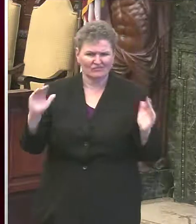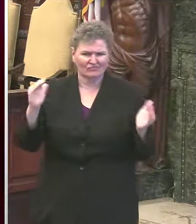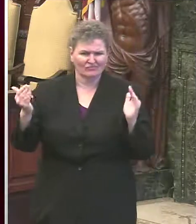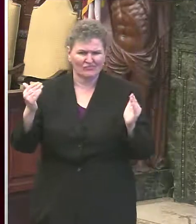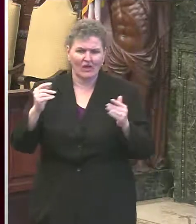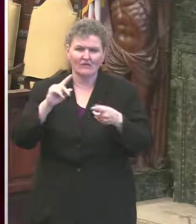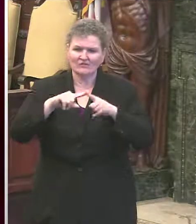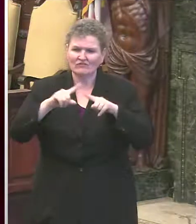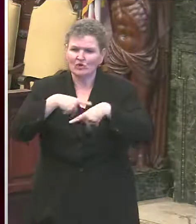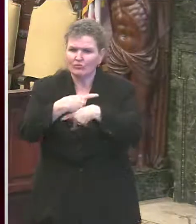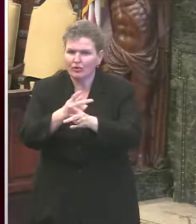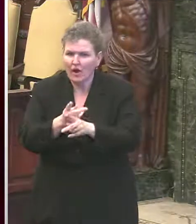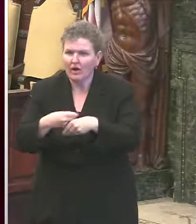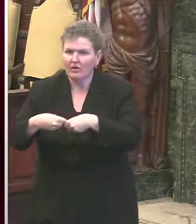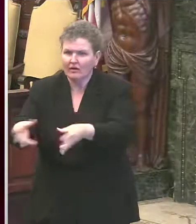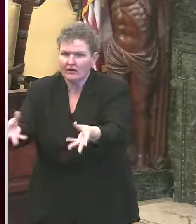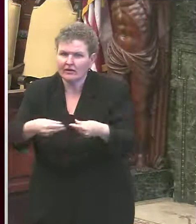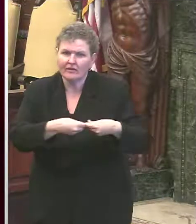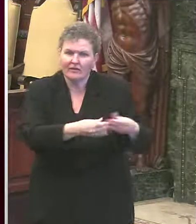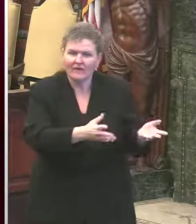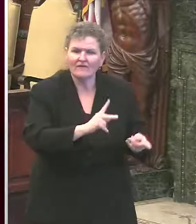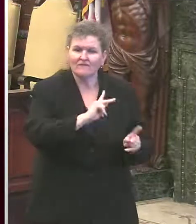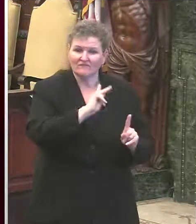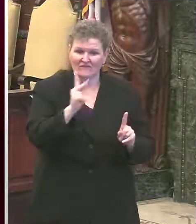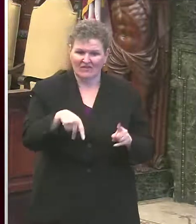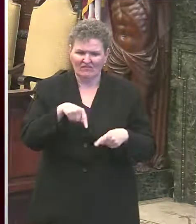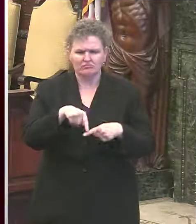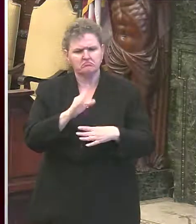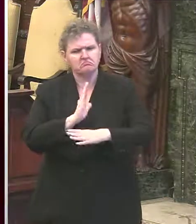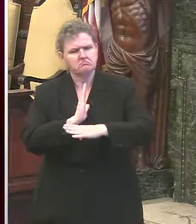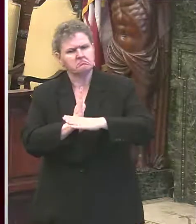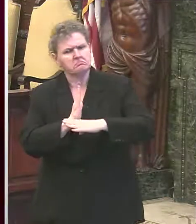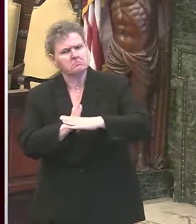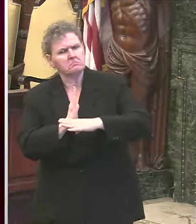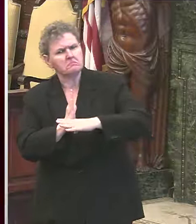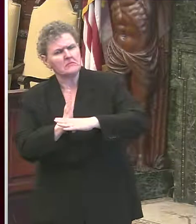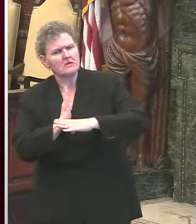what I've seen, Philadelphia is about in the middle amongst the cities in the country.